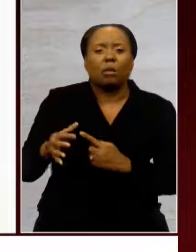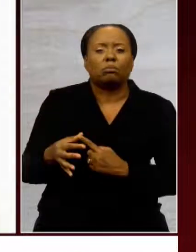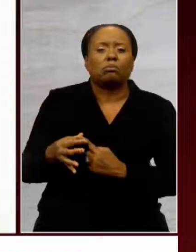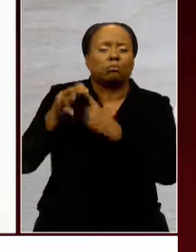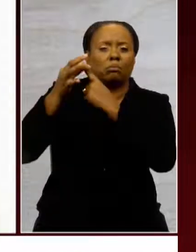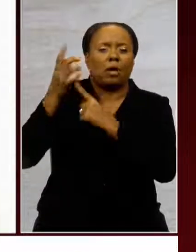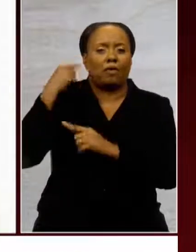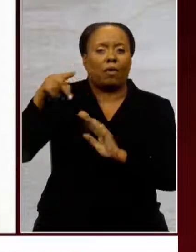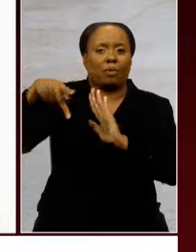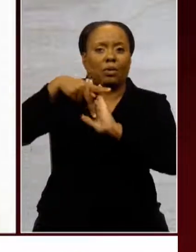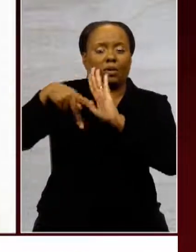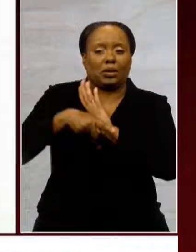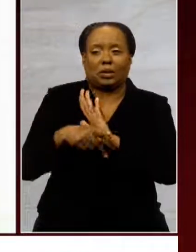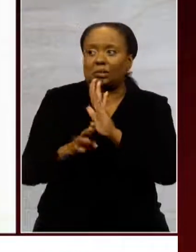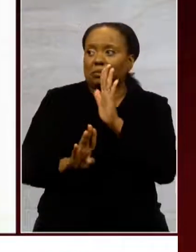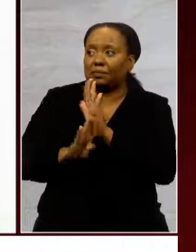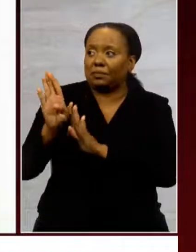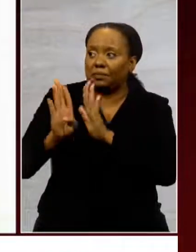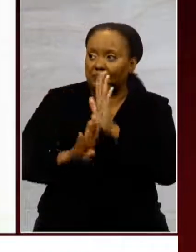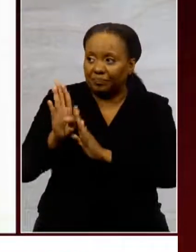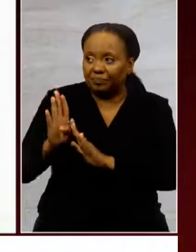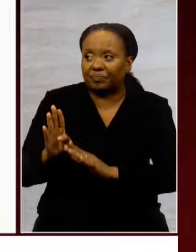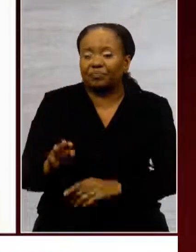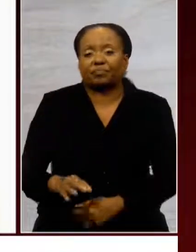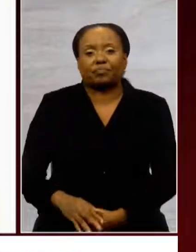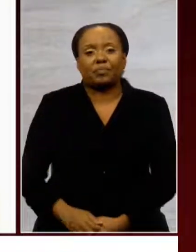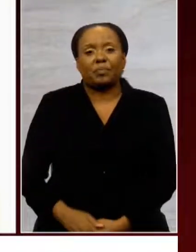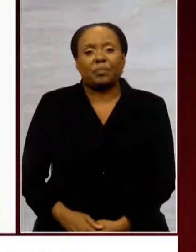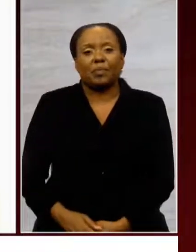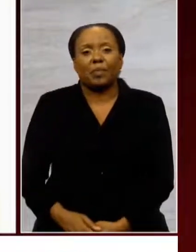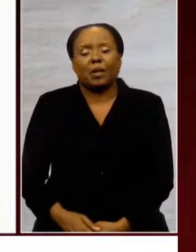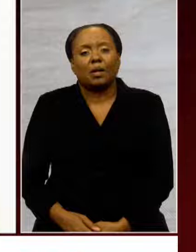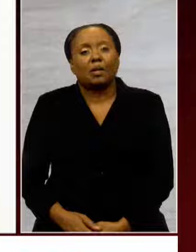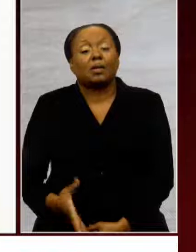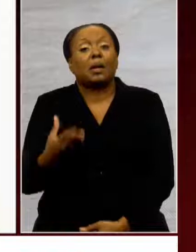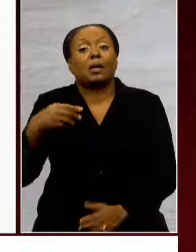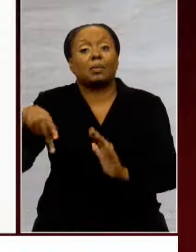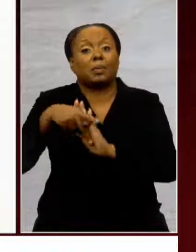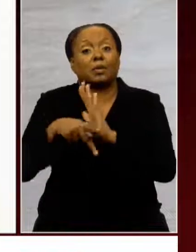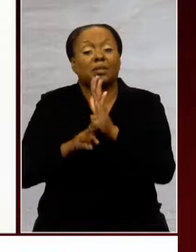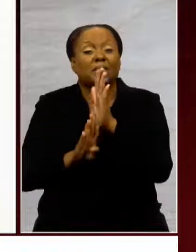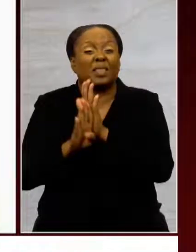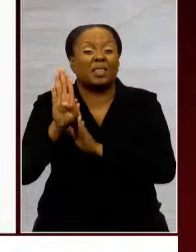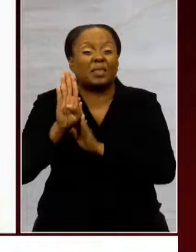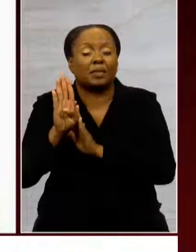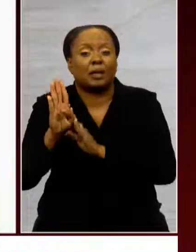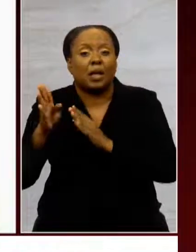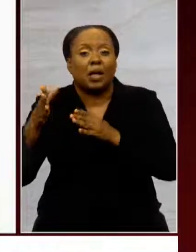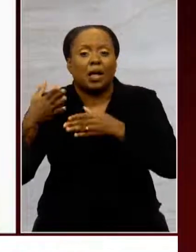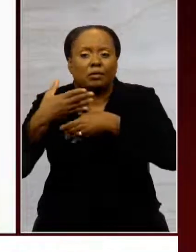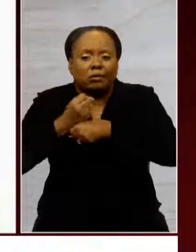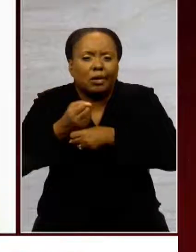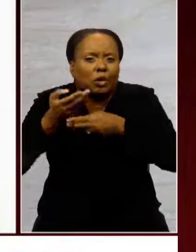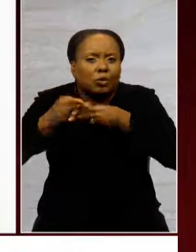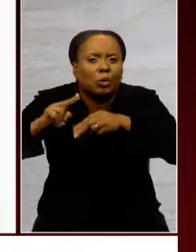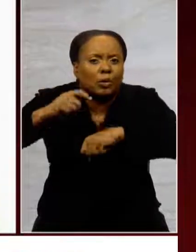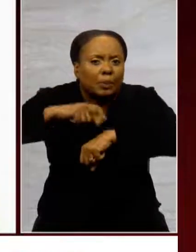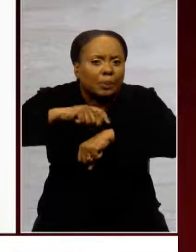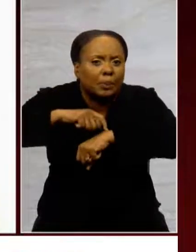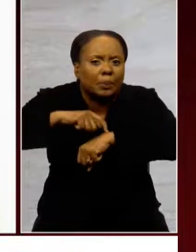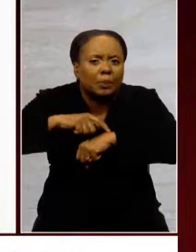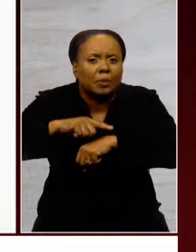policy development, and certainly the process of policy development in as short a time as we have had, and the